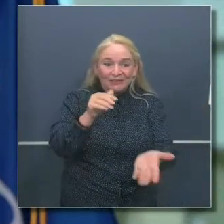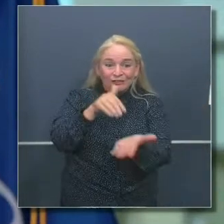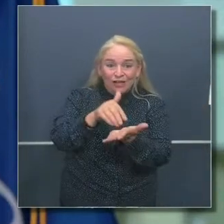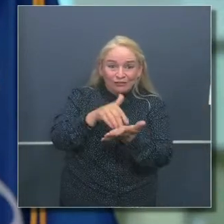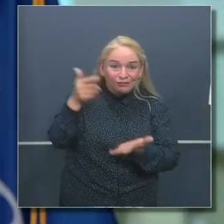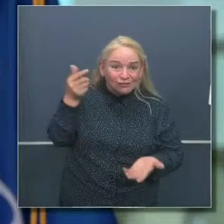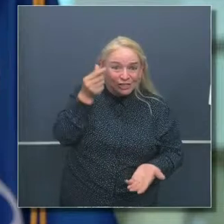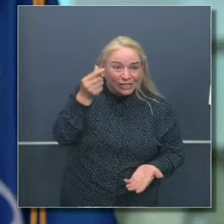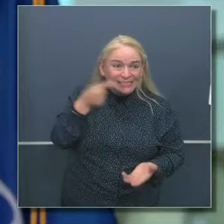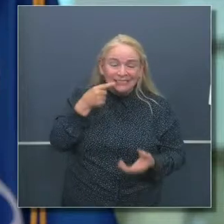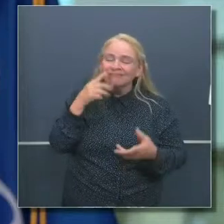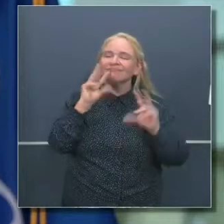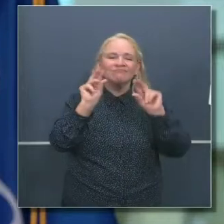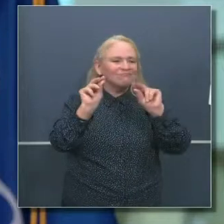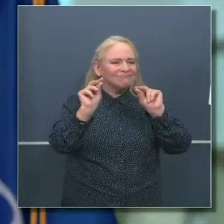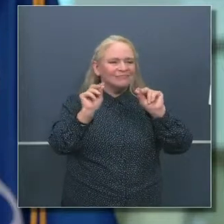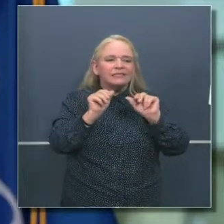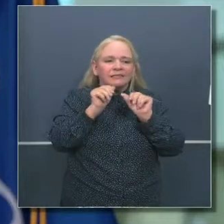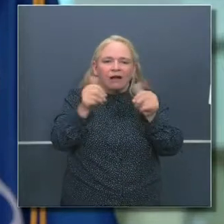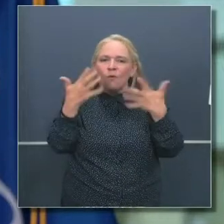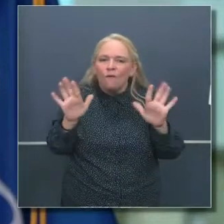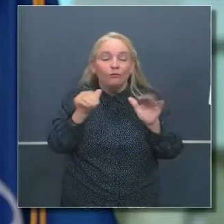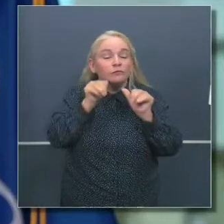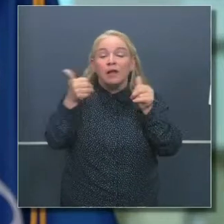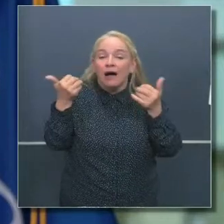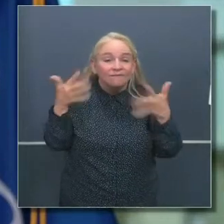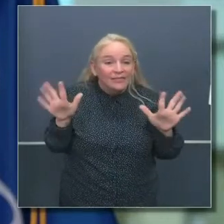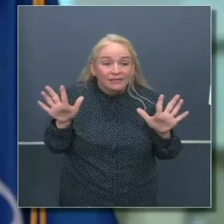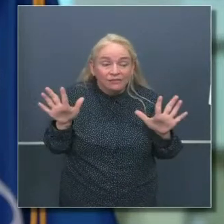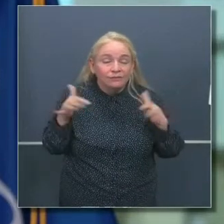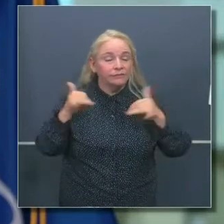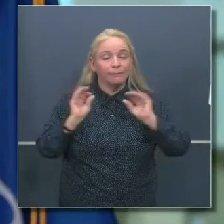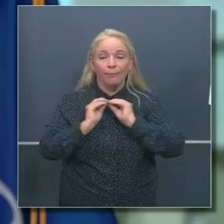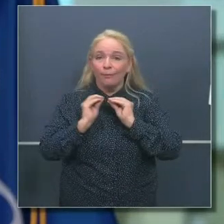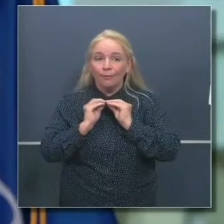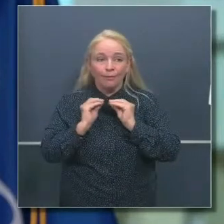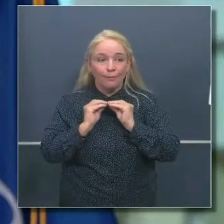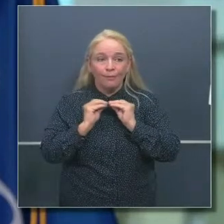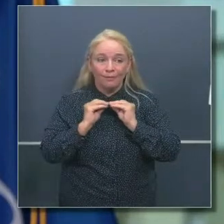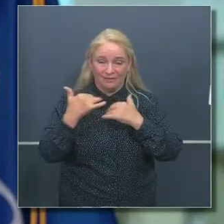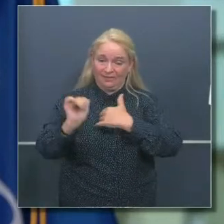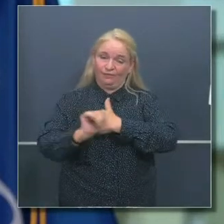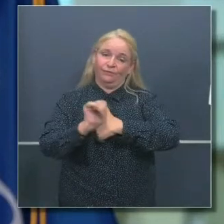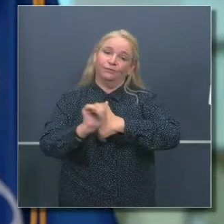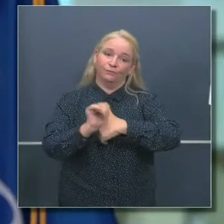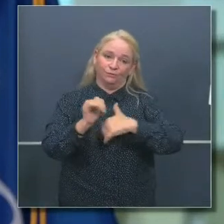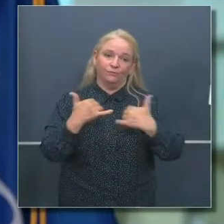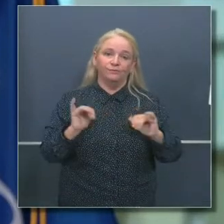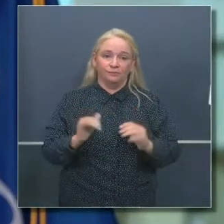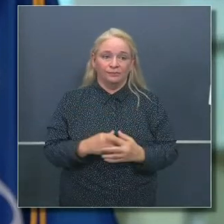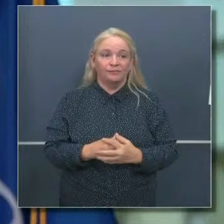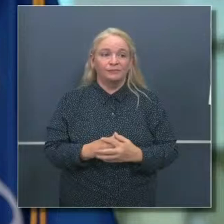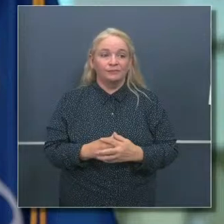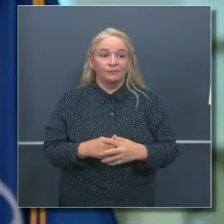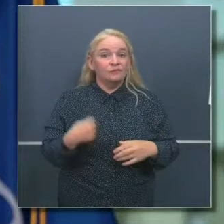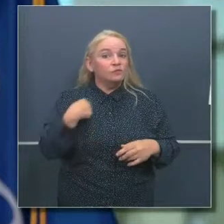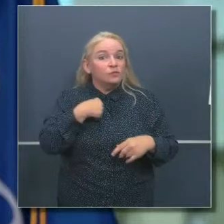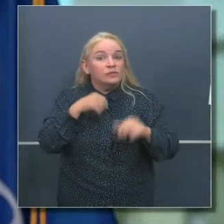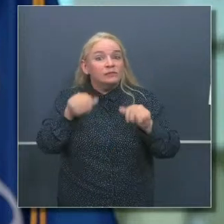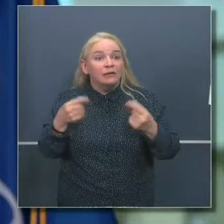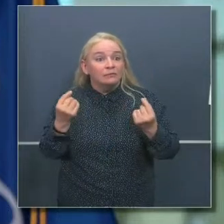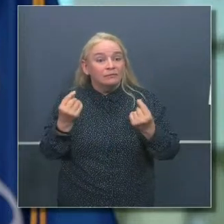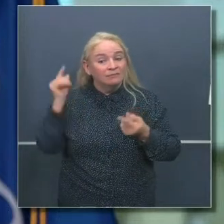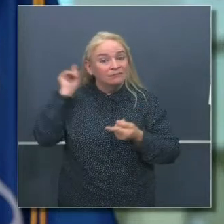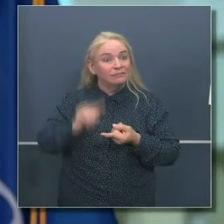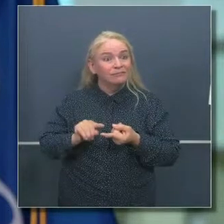9-inning game. By no stretch are we out of the woods, but we can influence, we can mitigate